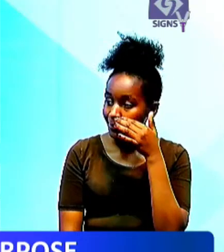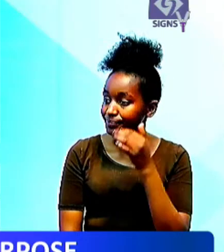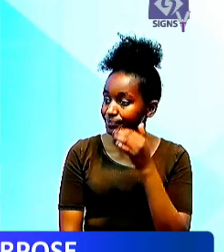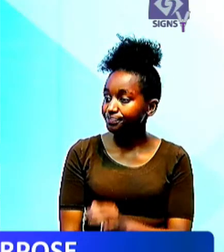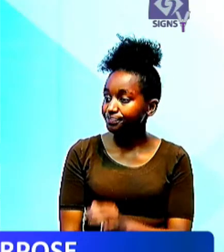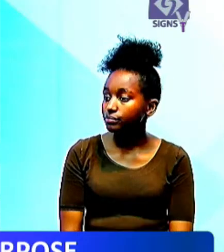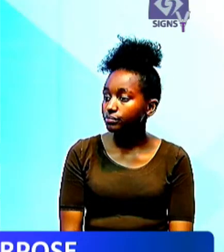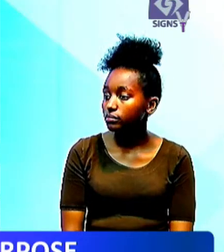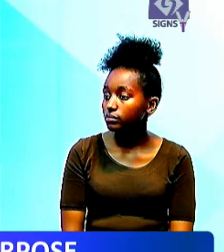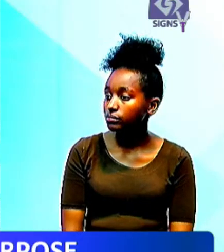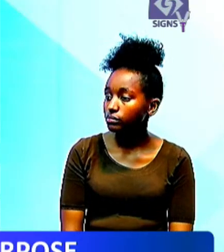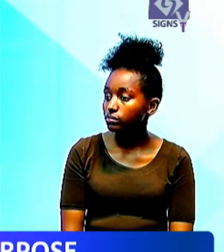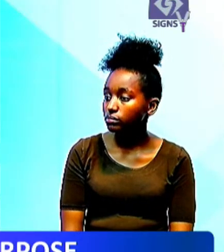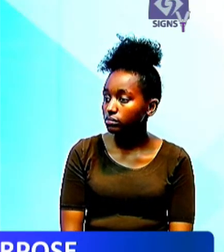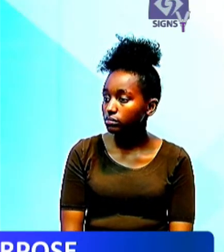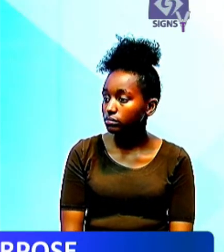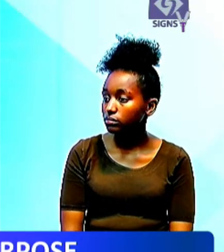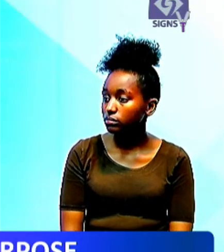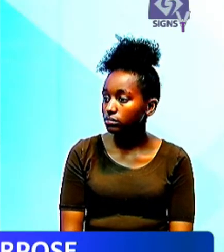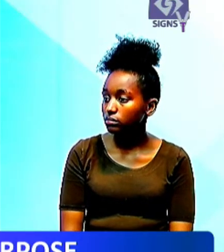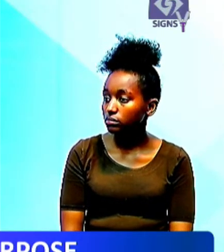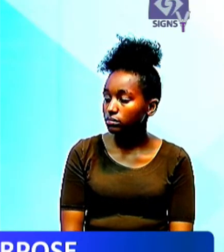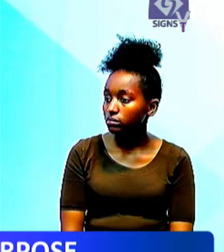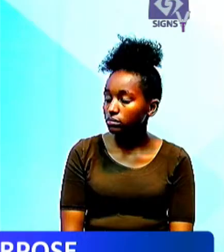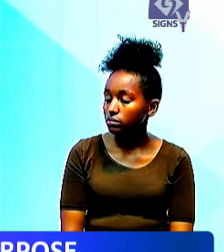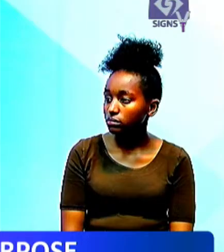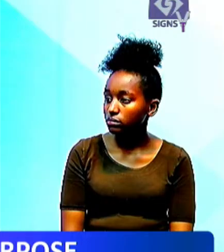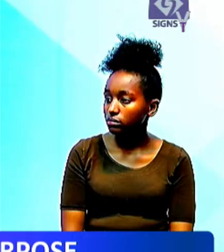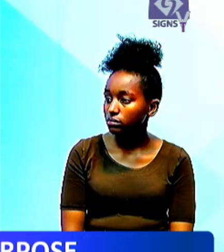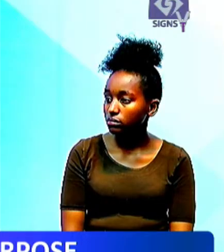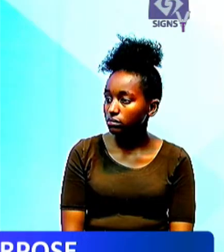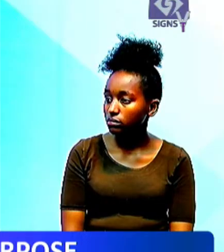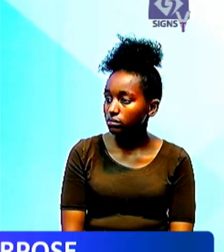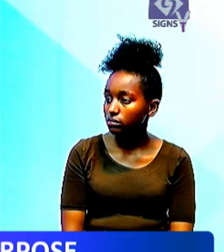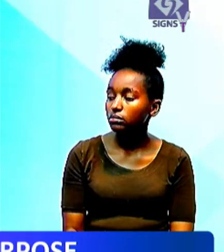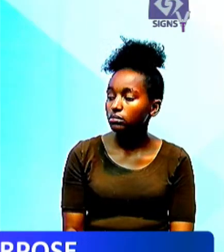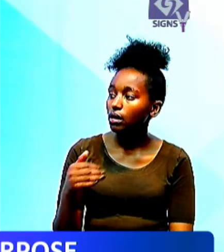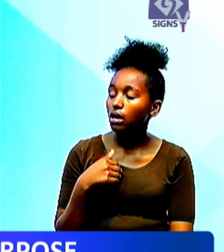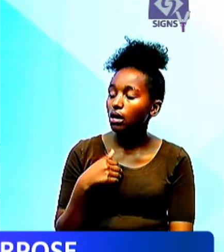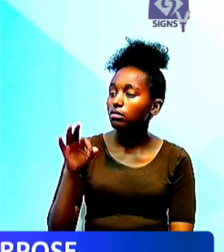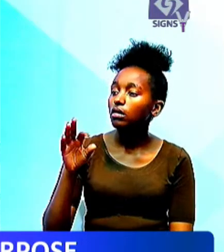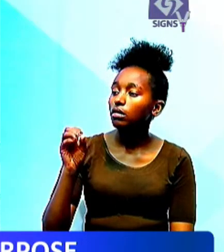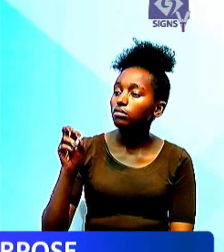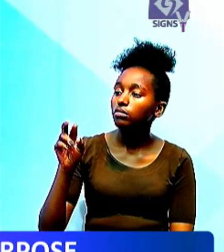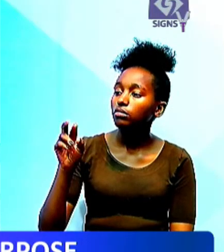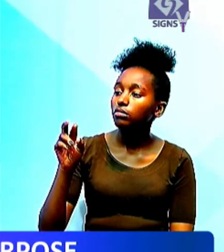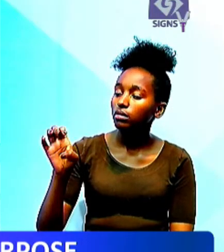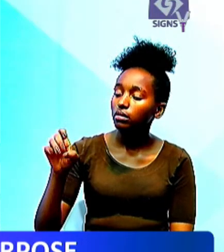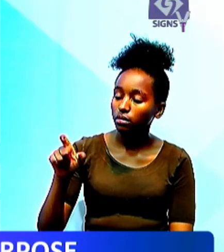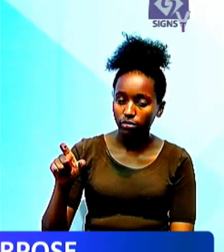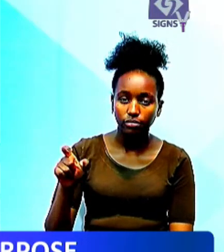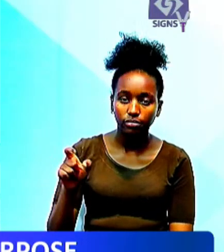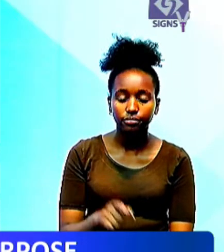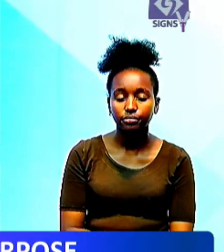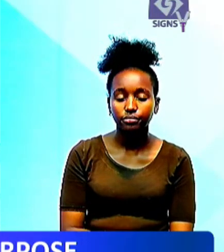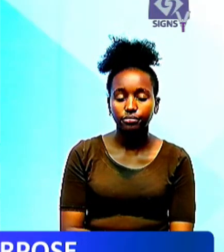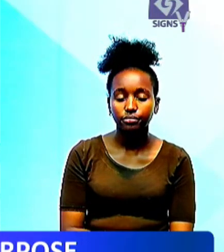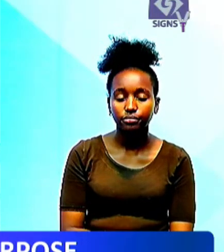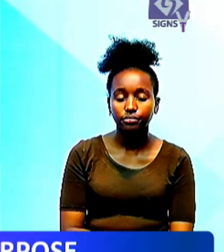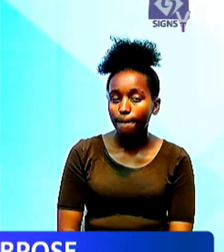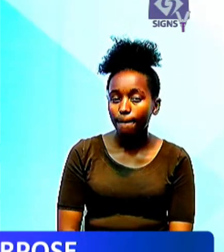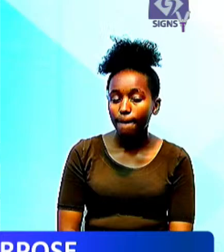they call what is it? The forex. They say forex is the famous. The famous forex